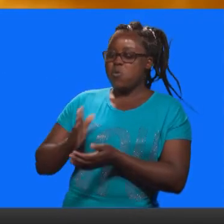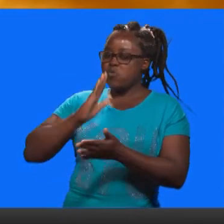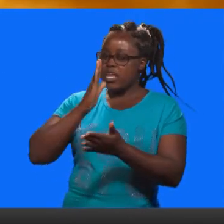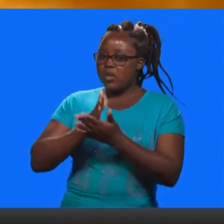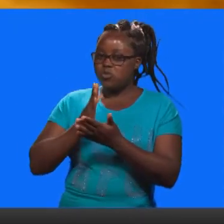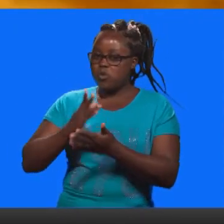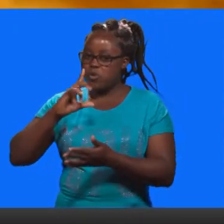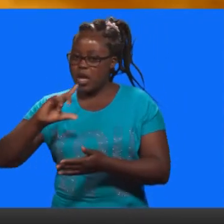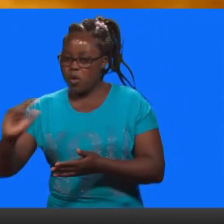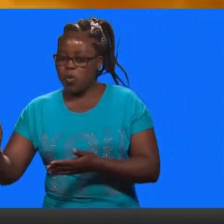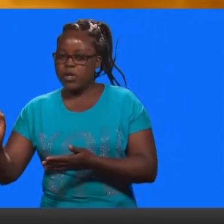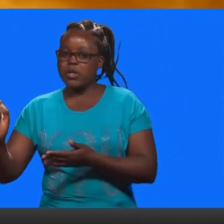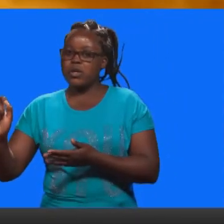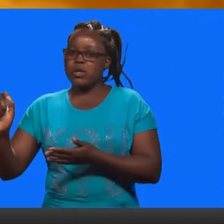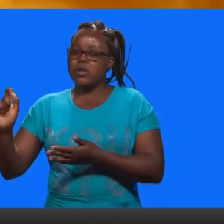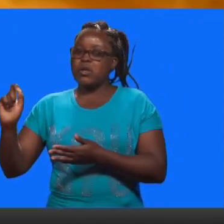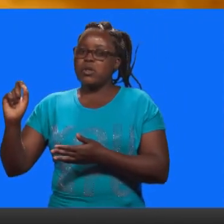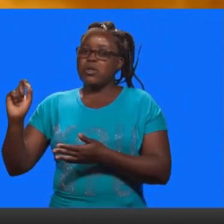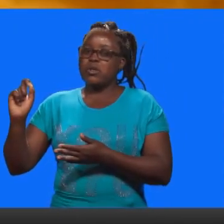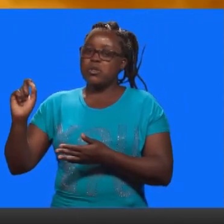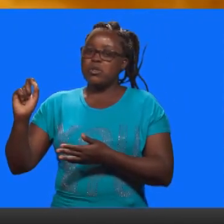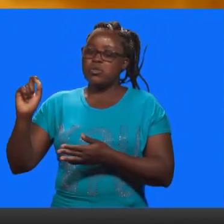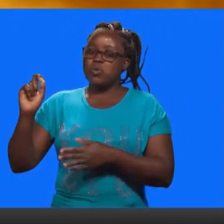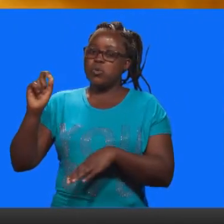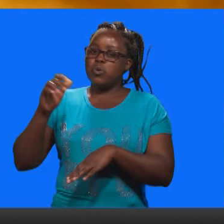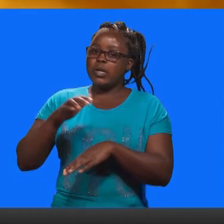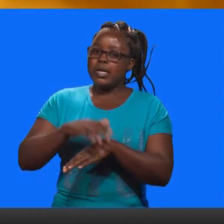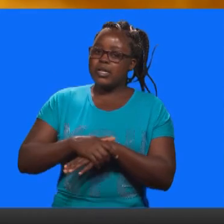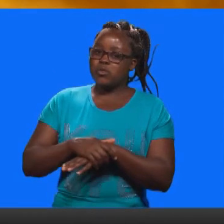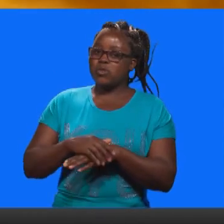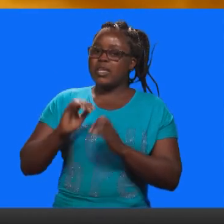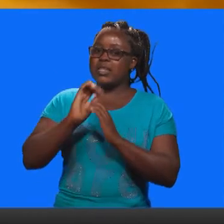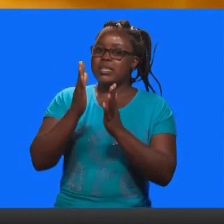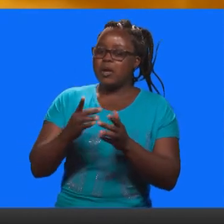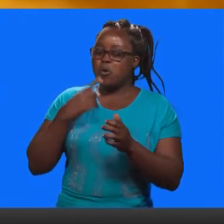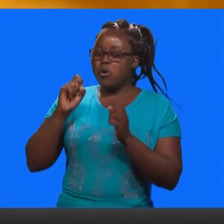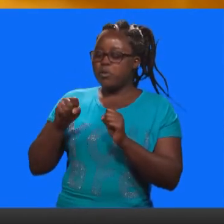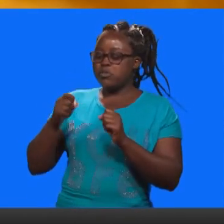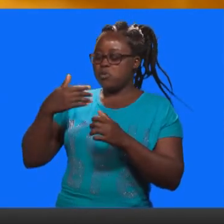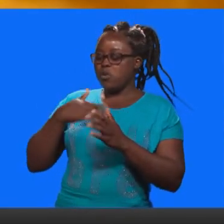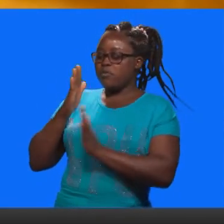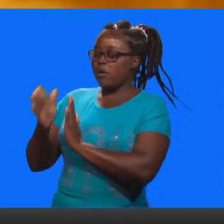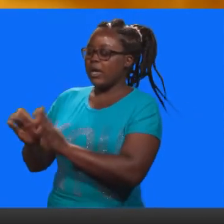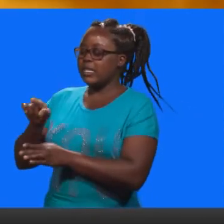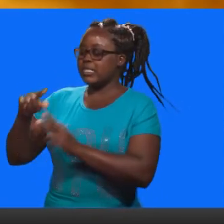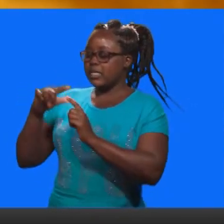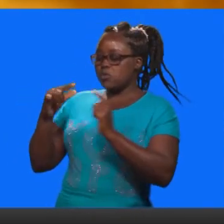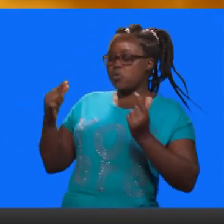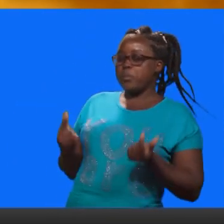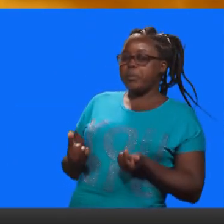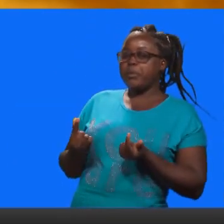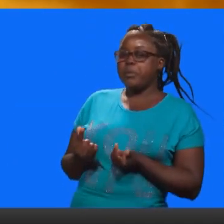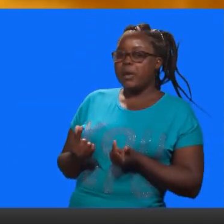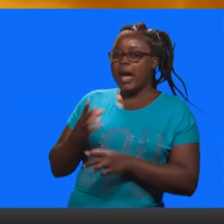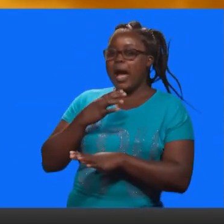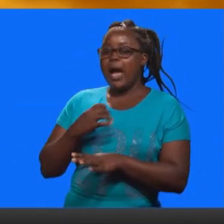We are sure we are going to land to one of the leaders who is likely to have organized that group.